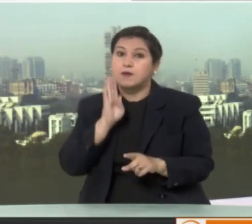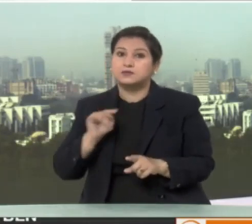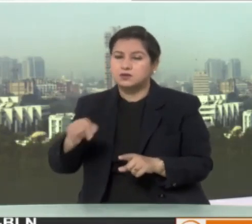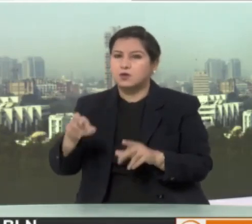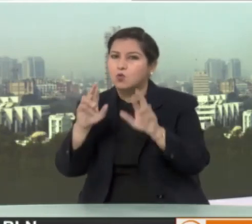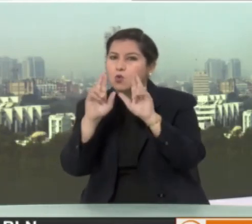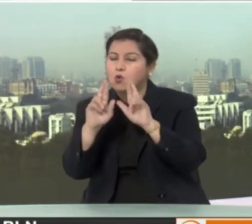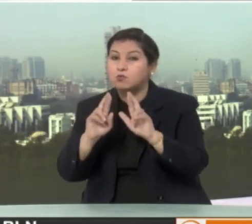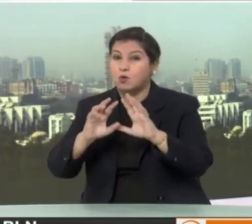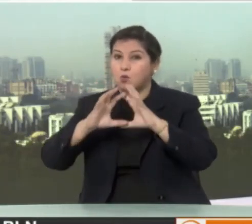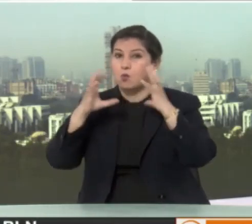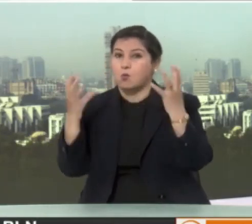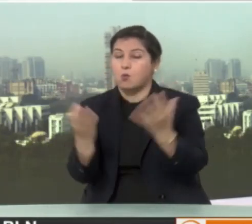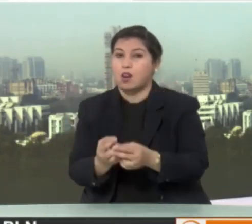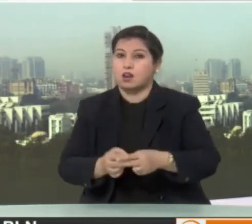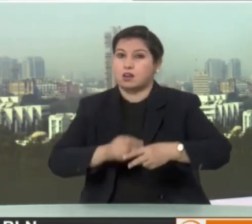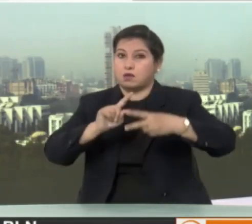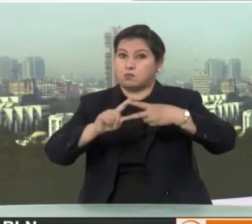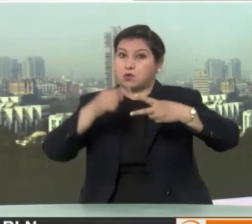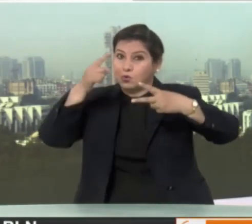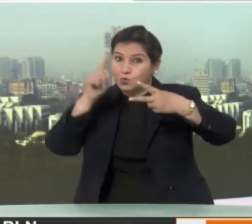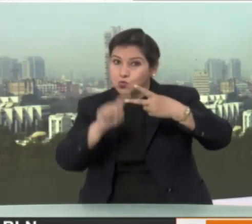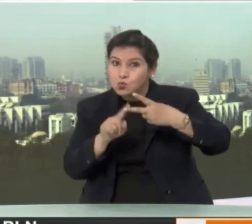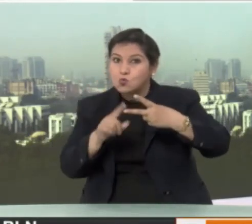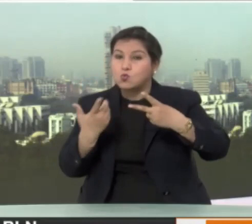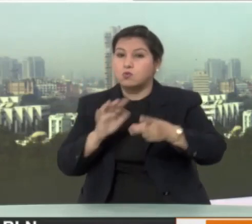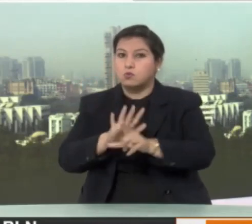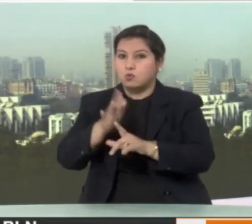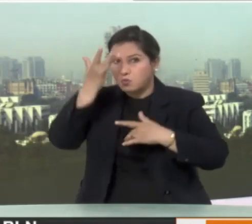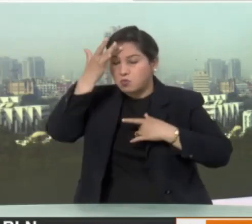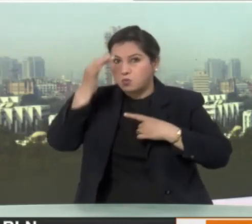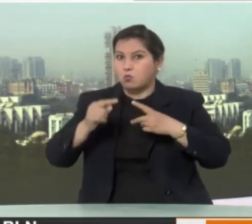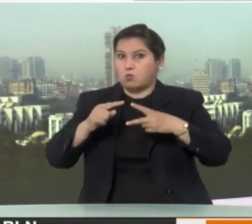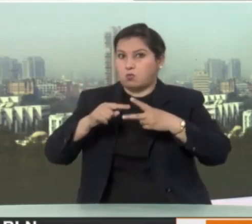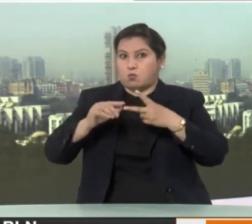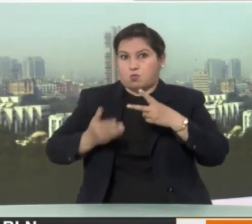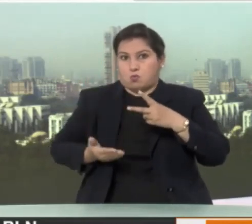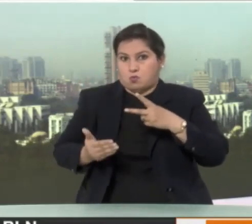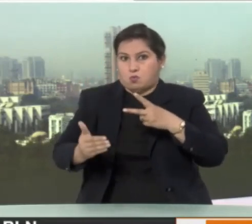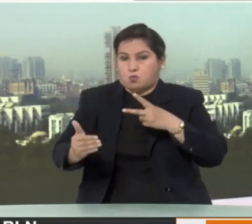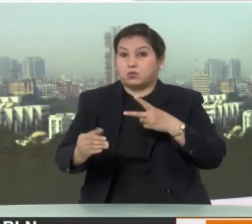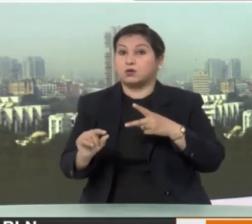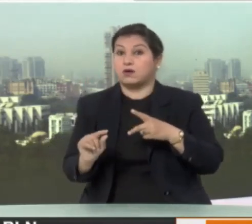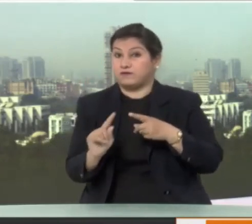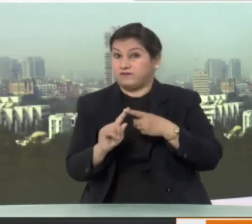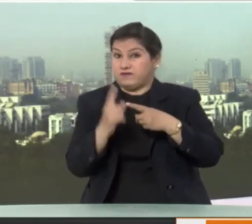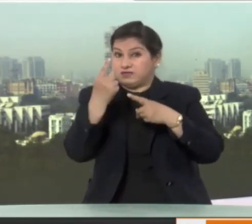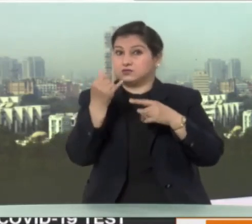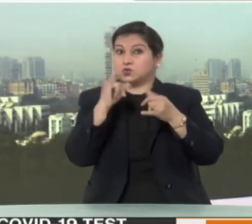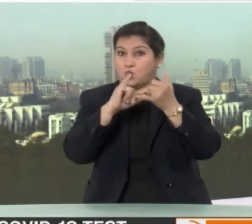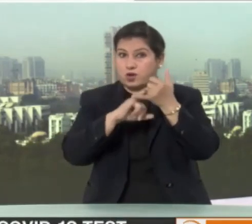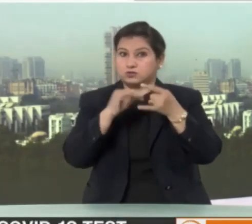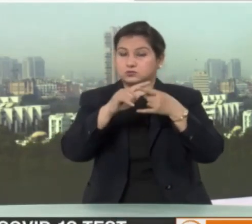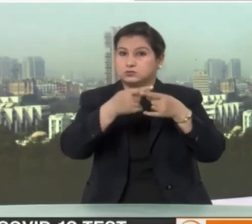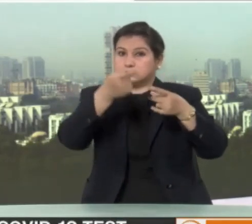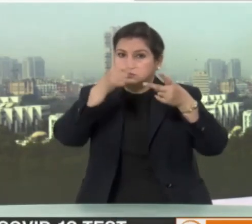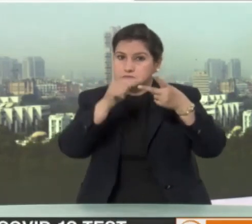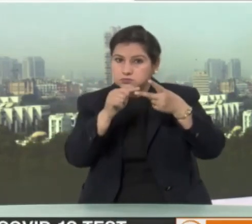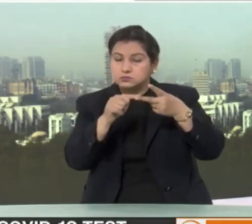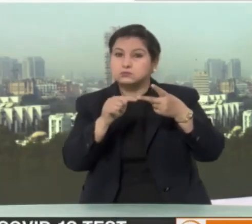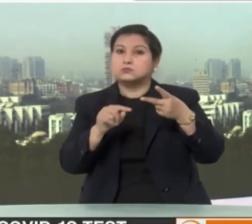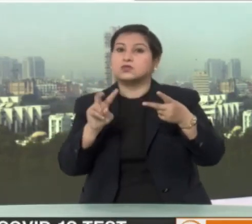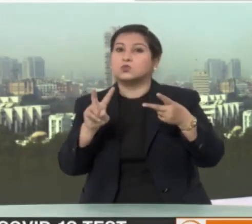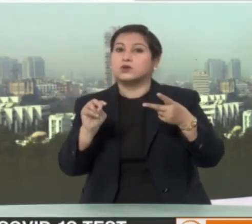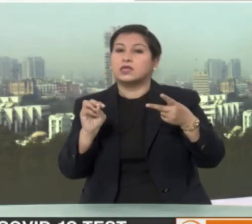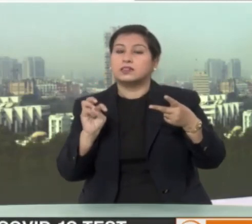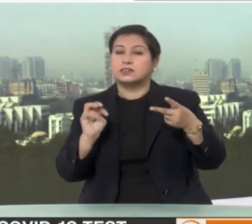likely to become world number 2 in terms of confirmed COVID-19 cases, behind only to the United States. Over